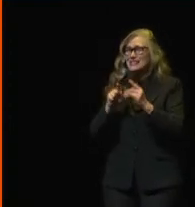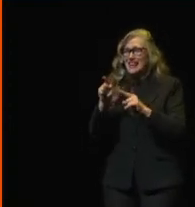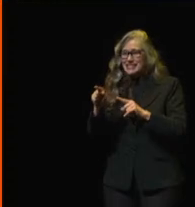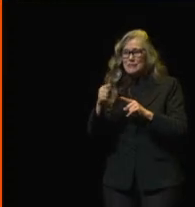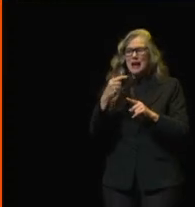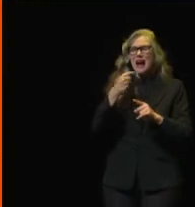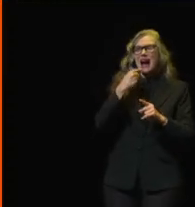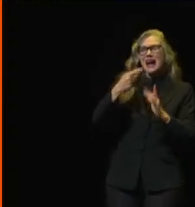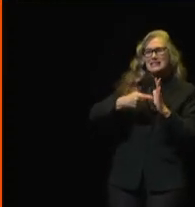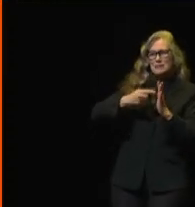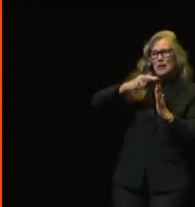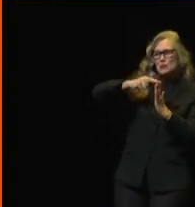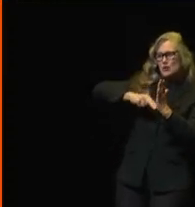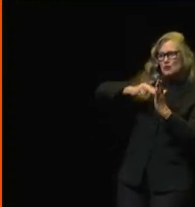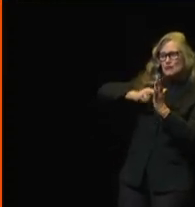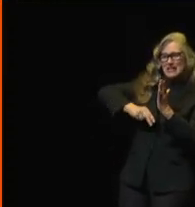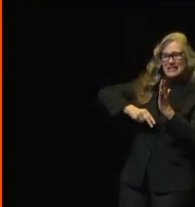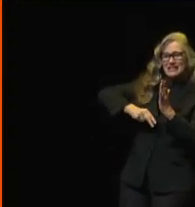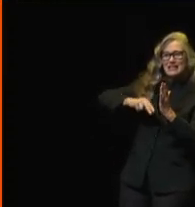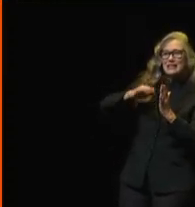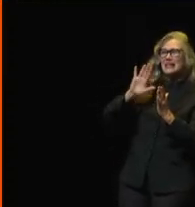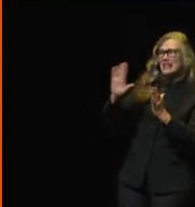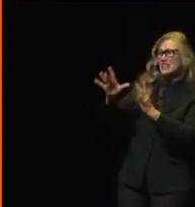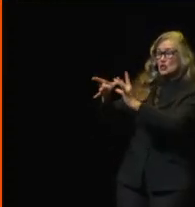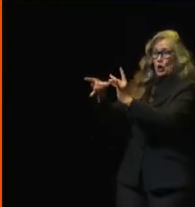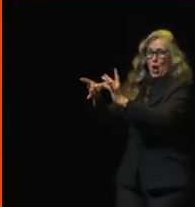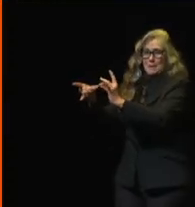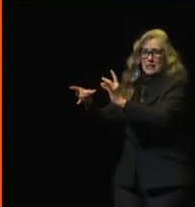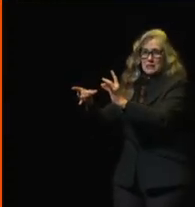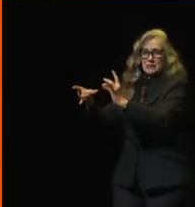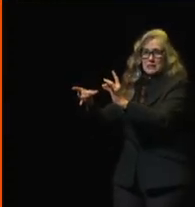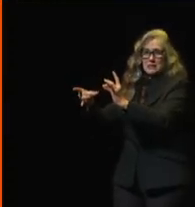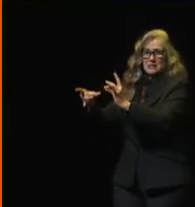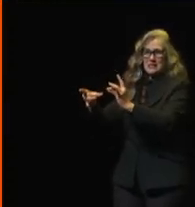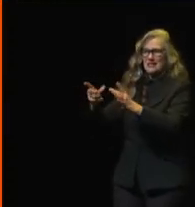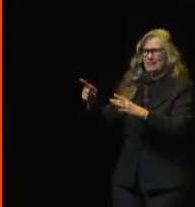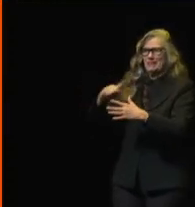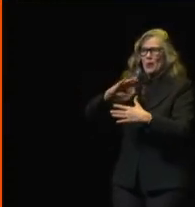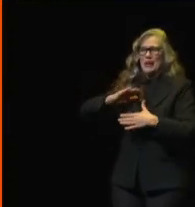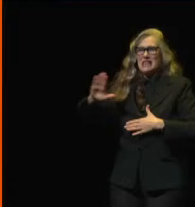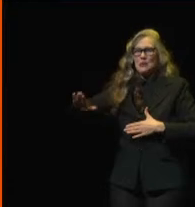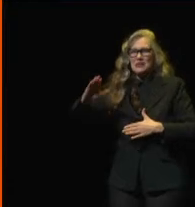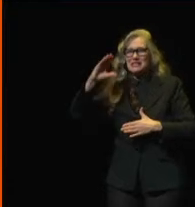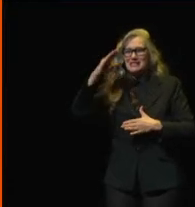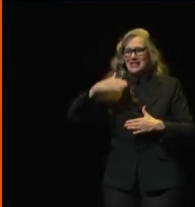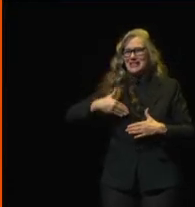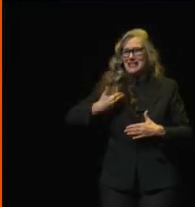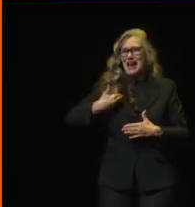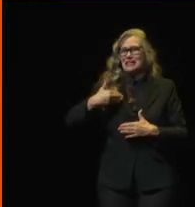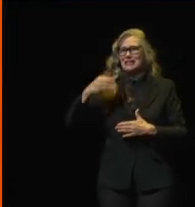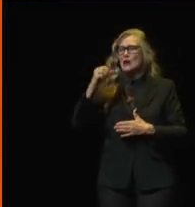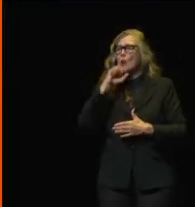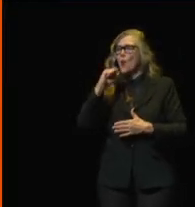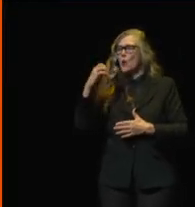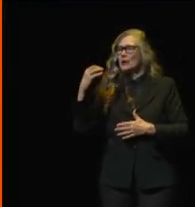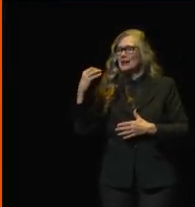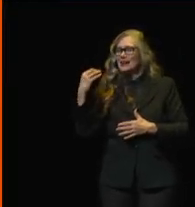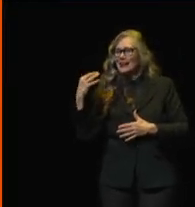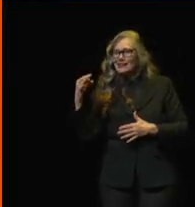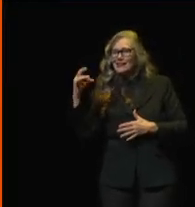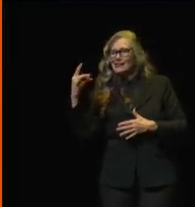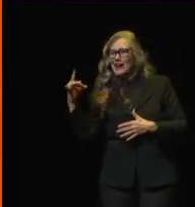by reading and pushing back on mine from as early as when he was 19 or 20 and read my first book with extensive